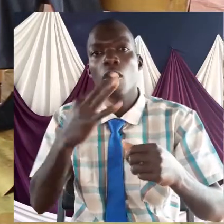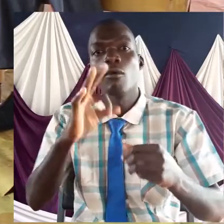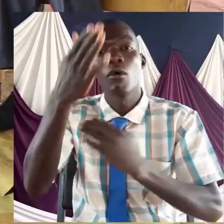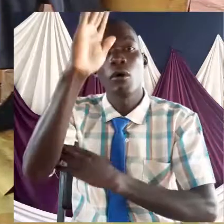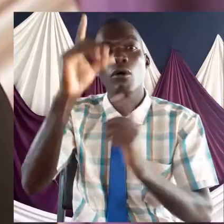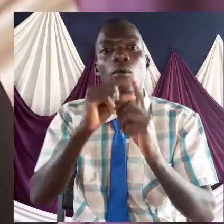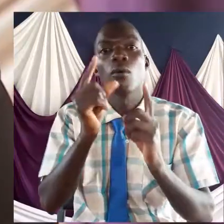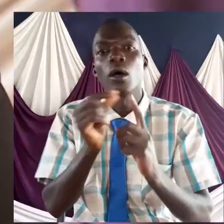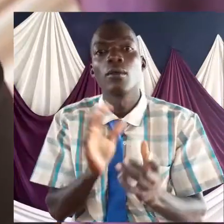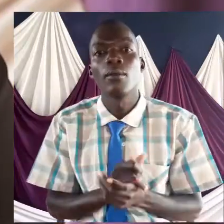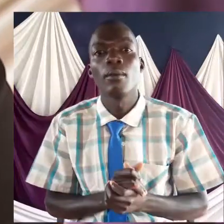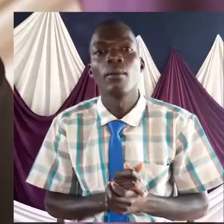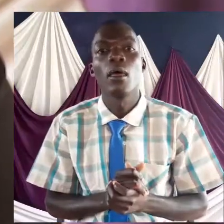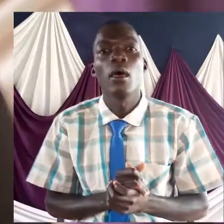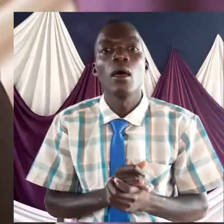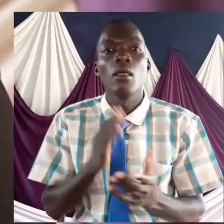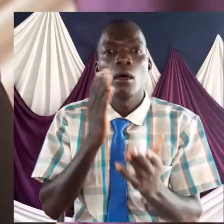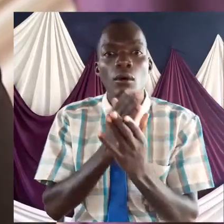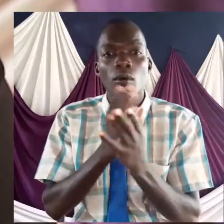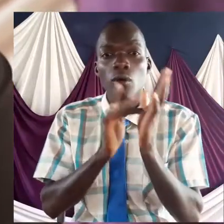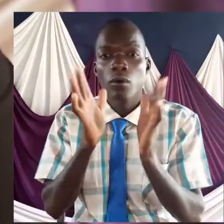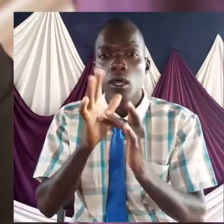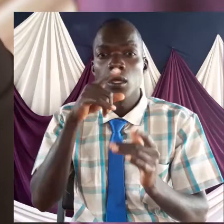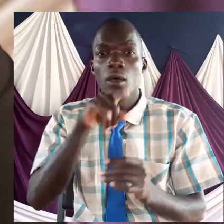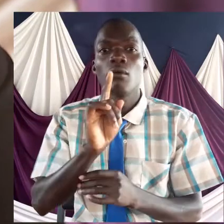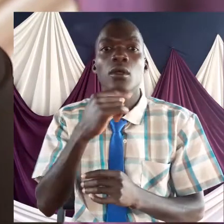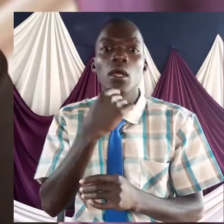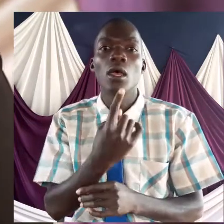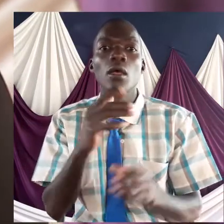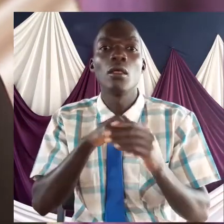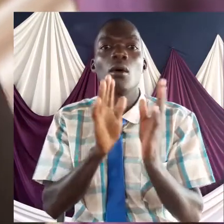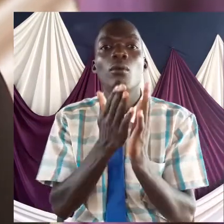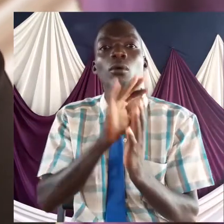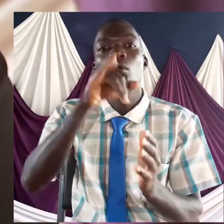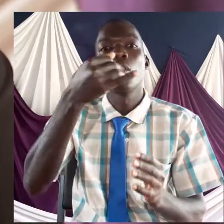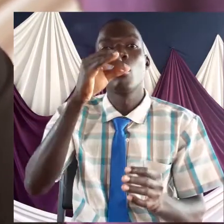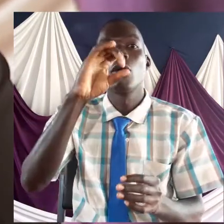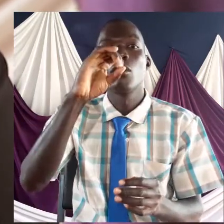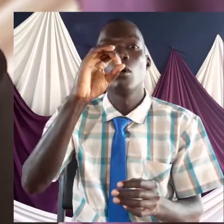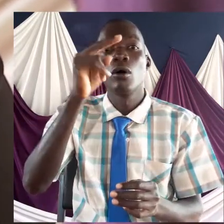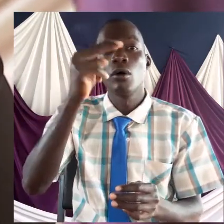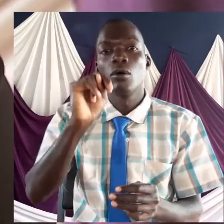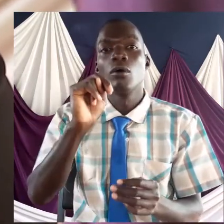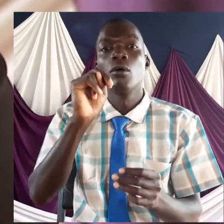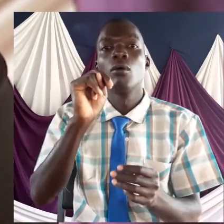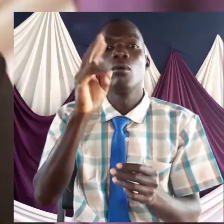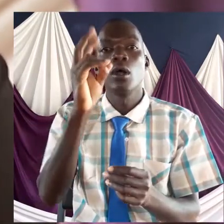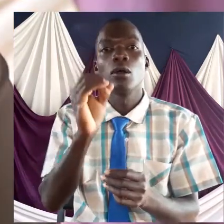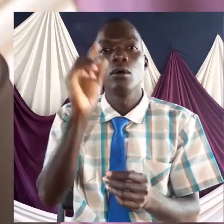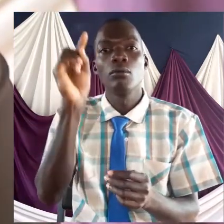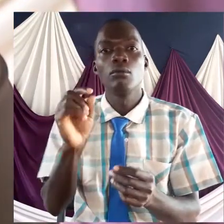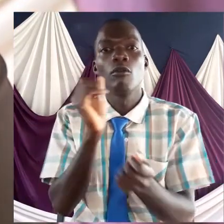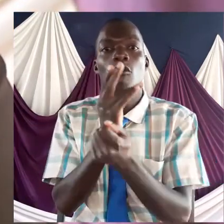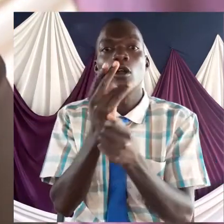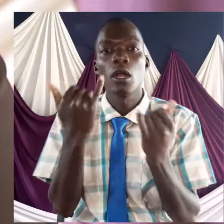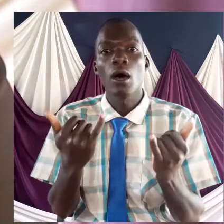word. Mm-hmm. Actually, Jesus himself says in the book of John 14:29, yes. "And now I have told